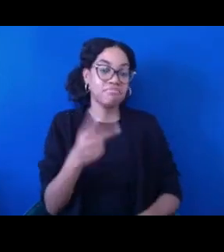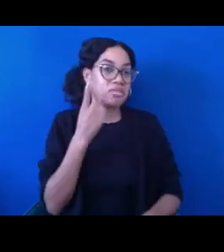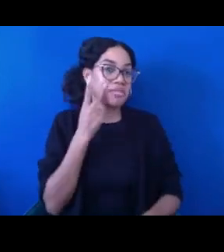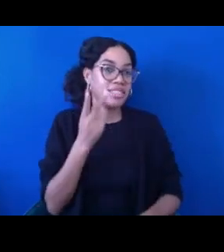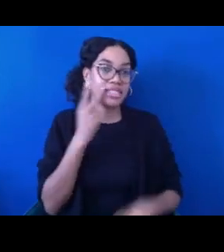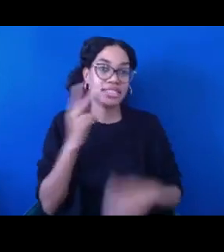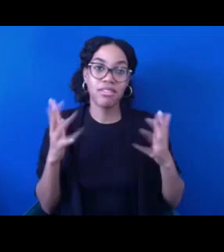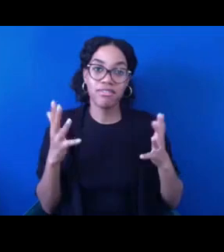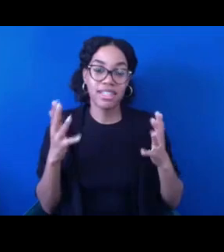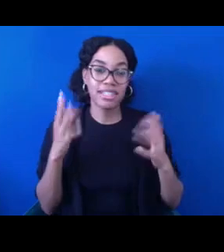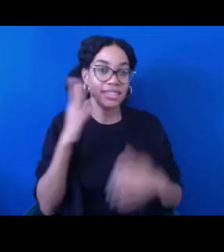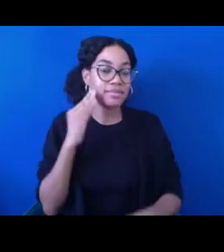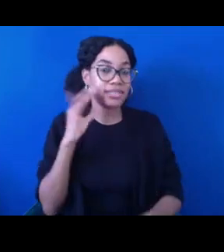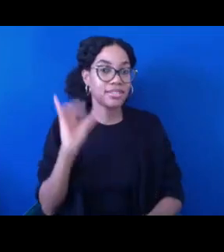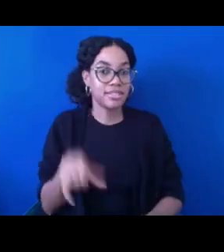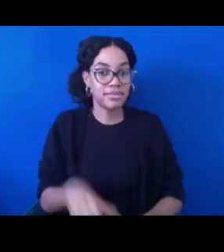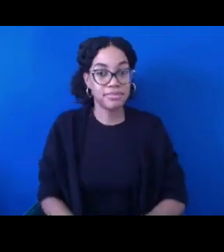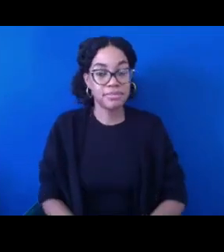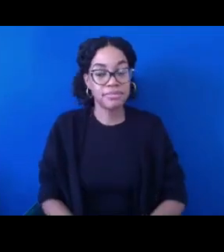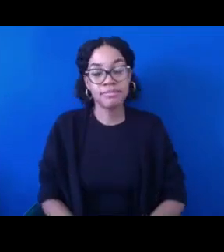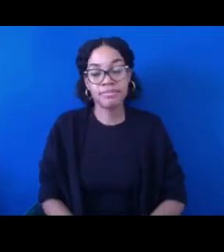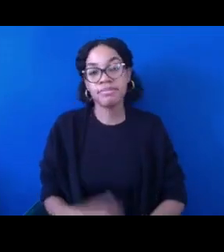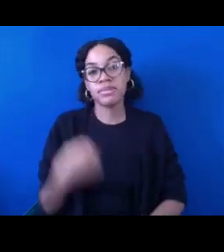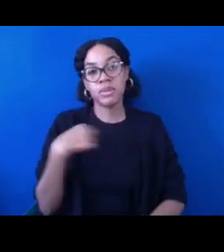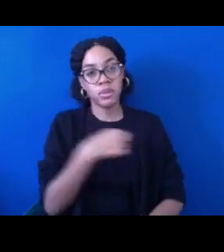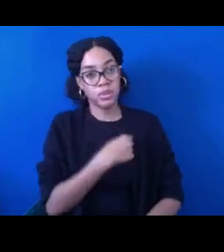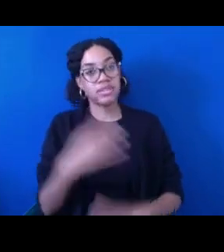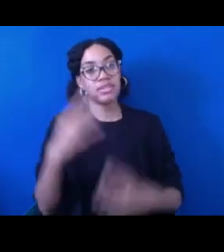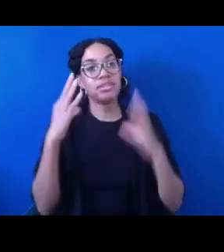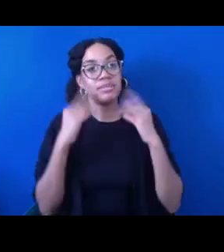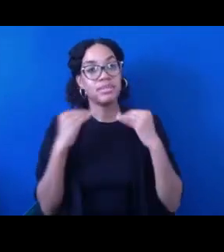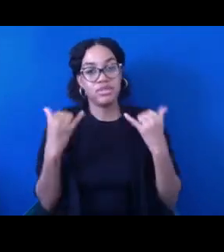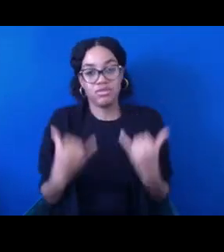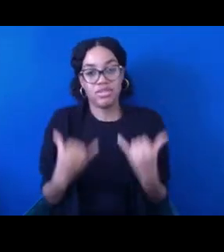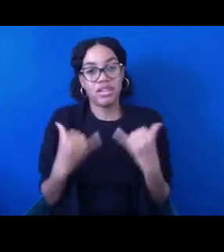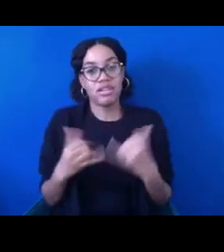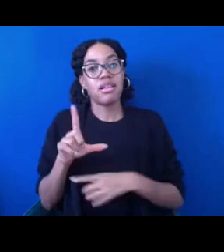far. So it looks like La Nina is absolutely living up to its reputation.